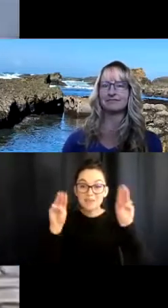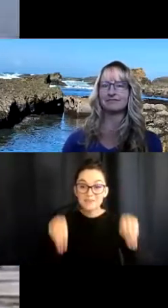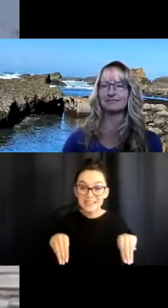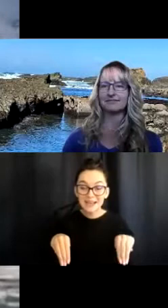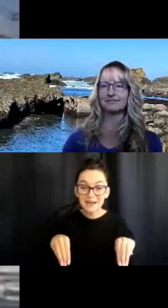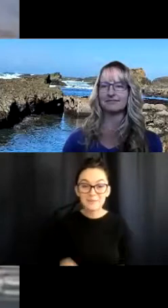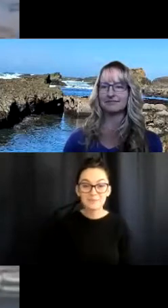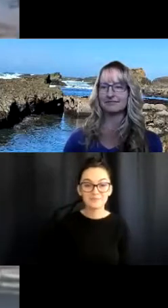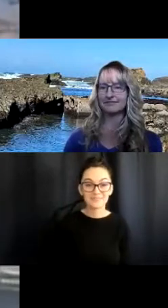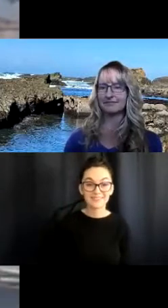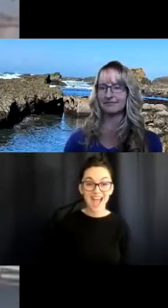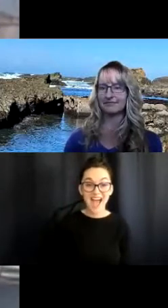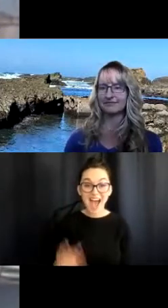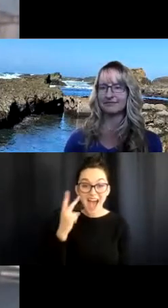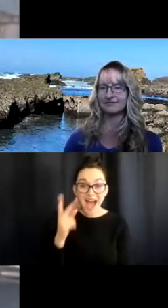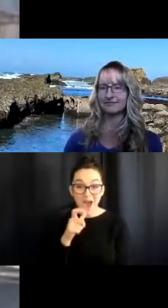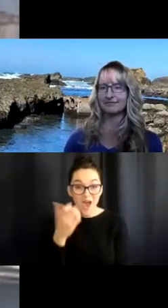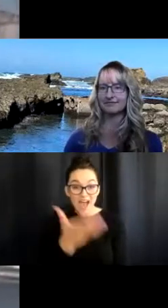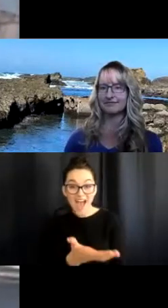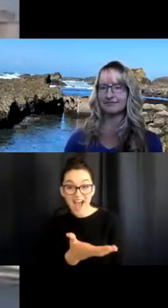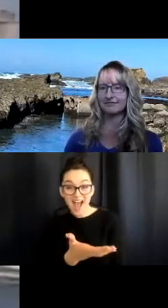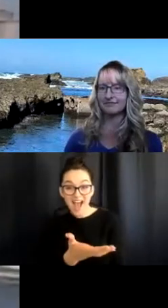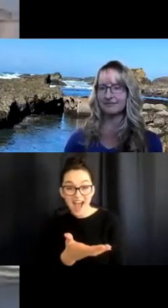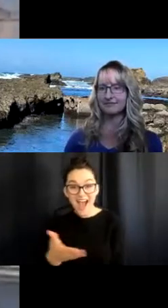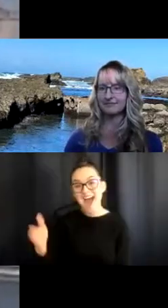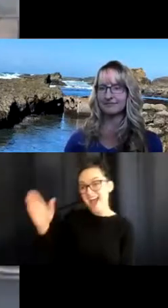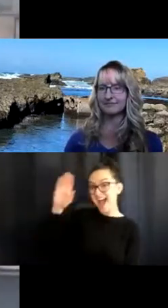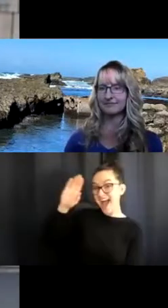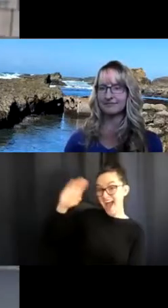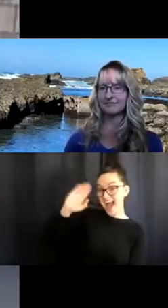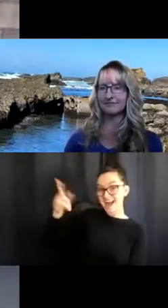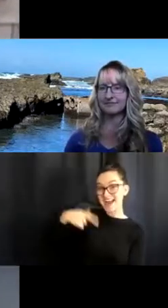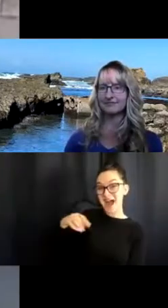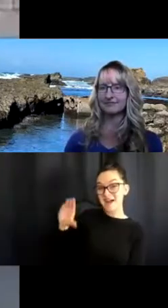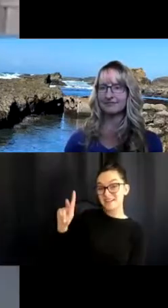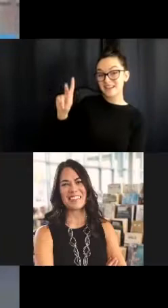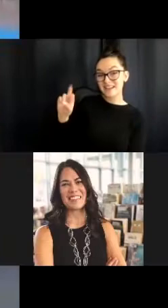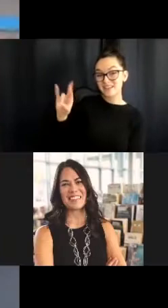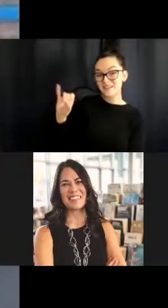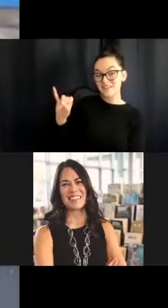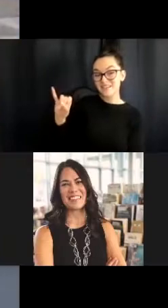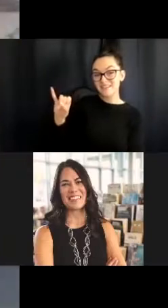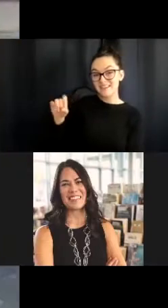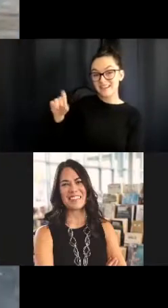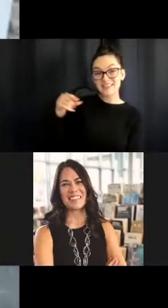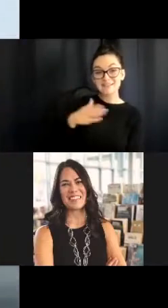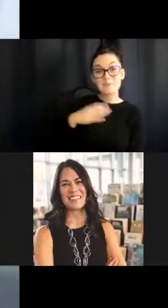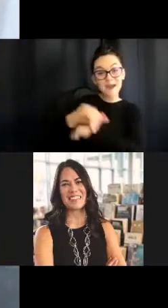today. And look who is with us. Hi, I'm Carrie Newell. This is Coda, my whale